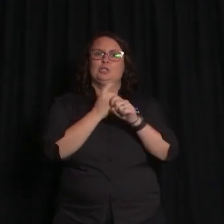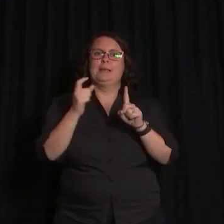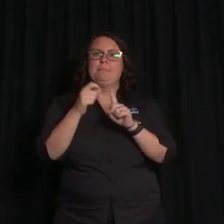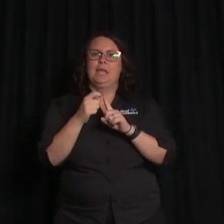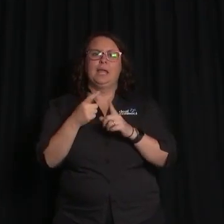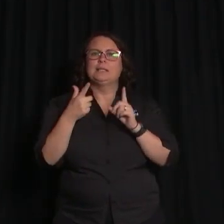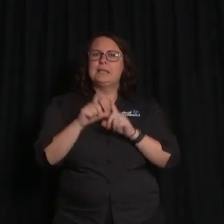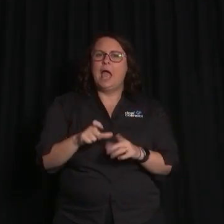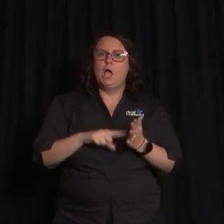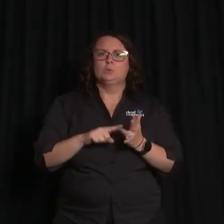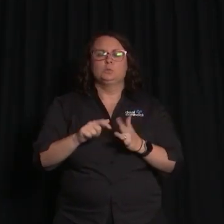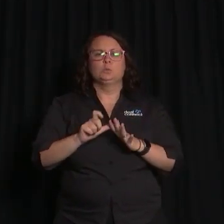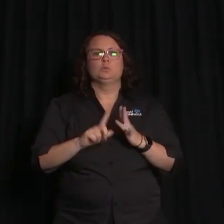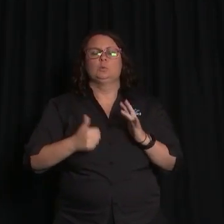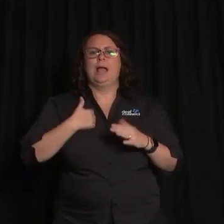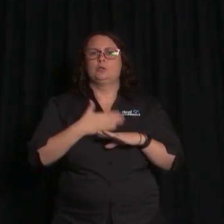something.